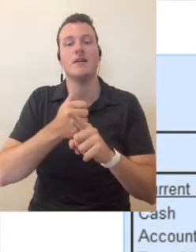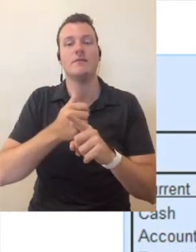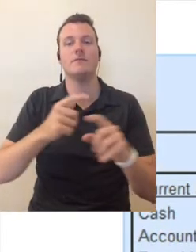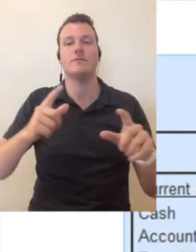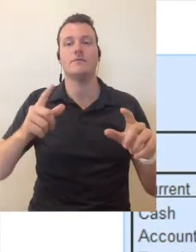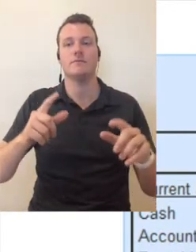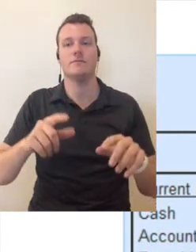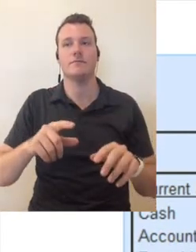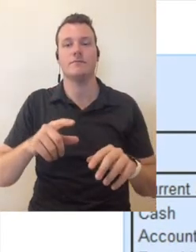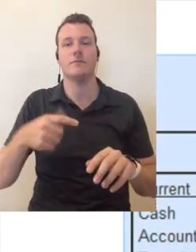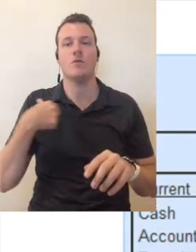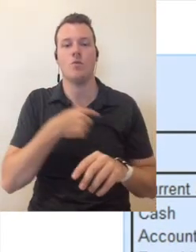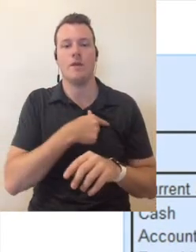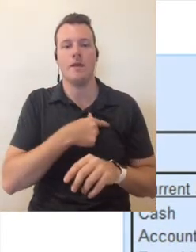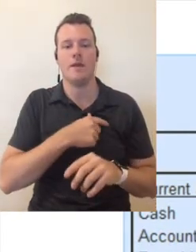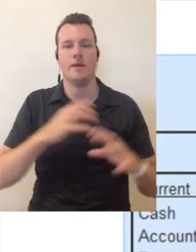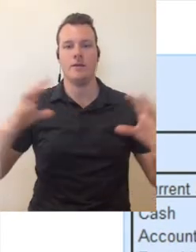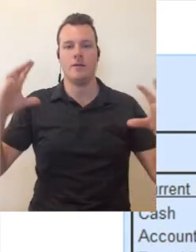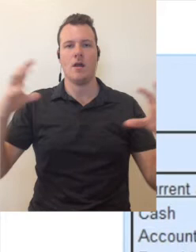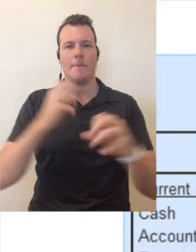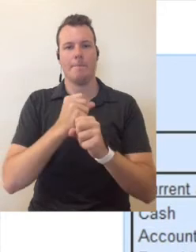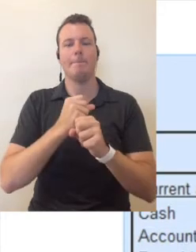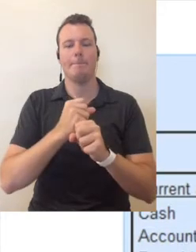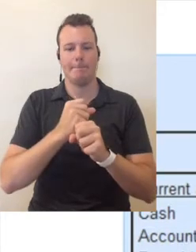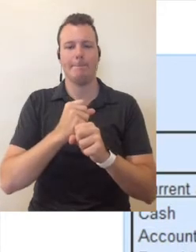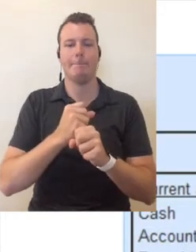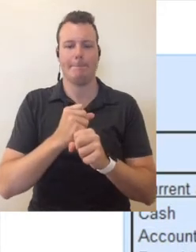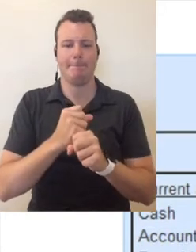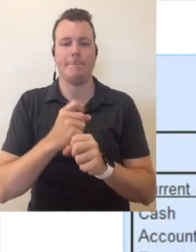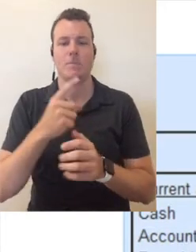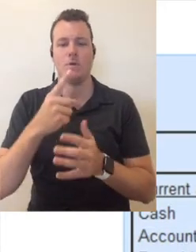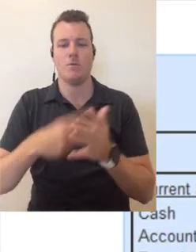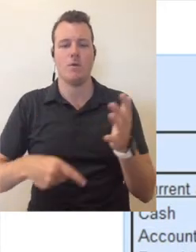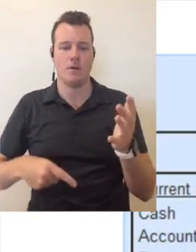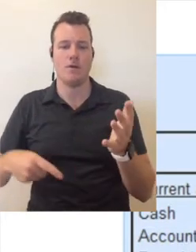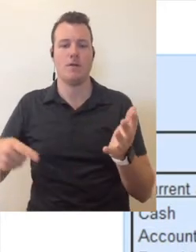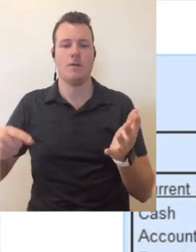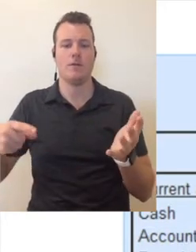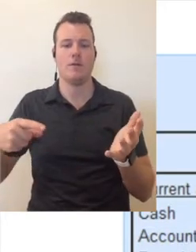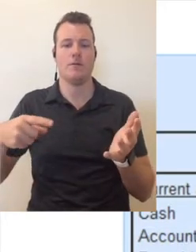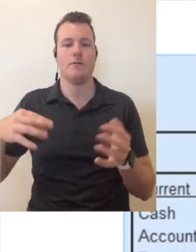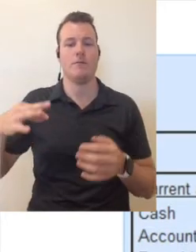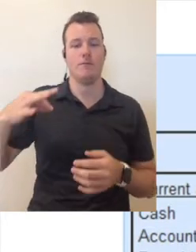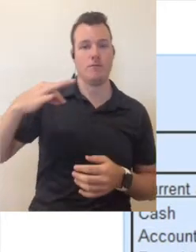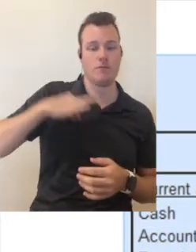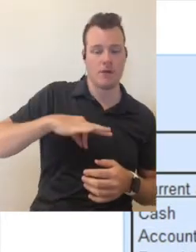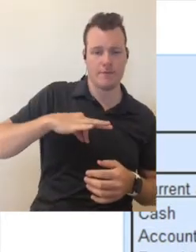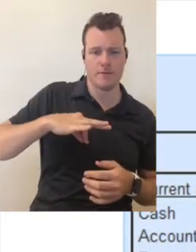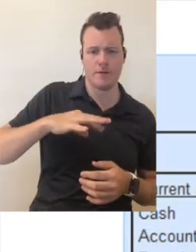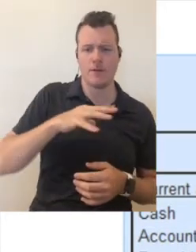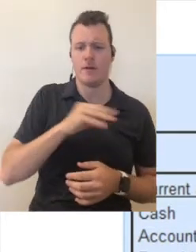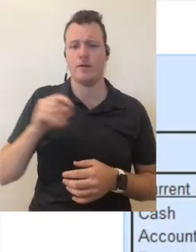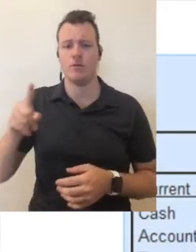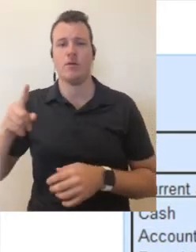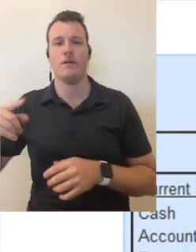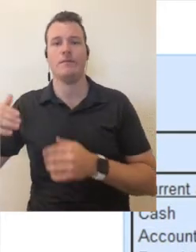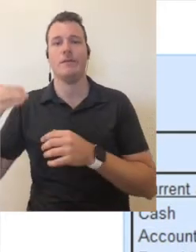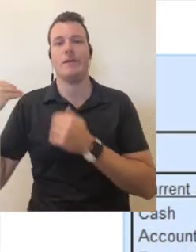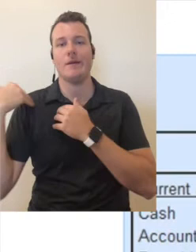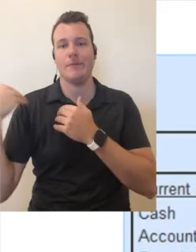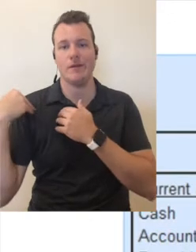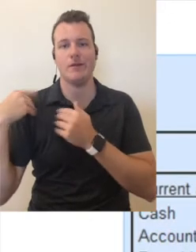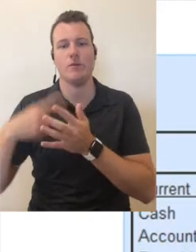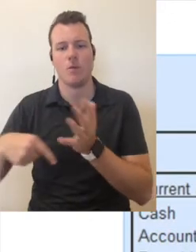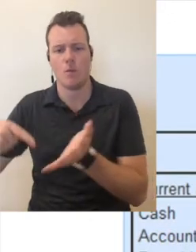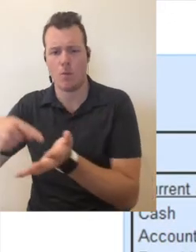a snapshot of what your company owns, which is your assets, and what it owes, which is your liabilities. And